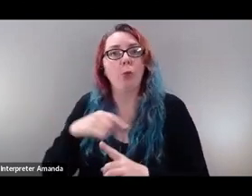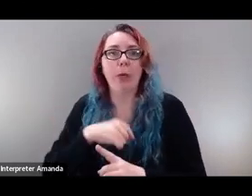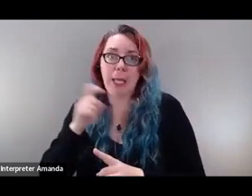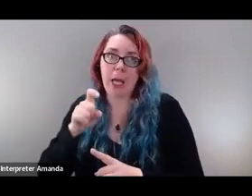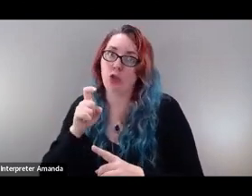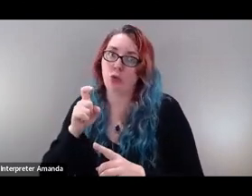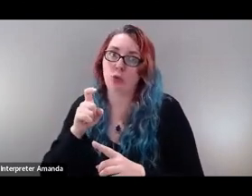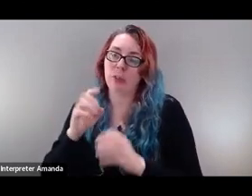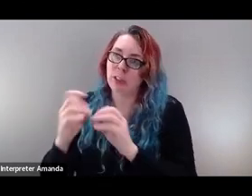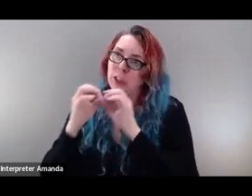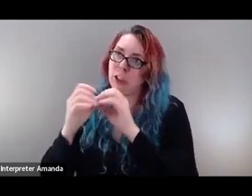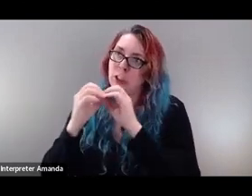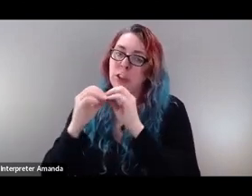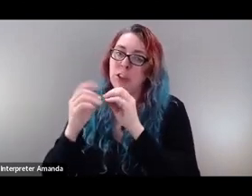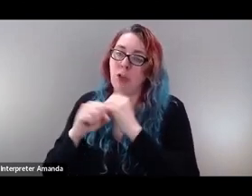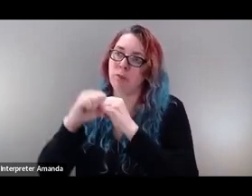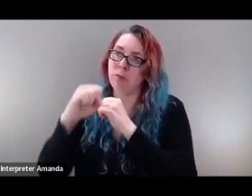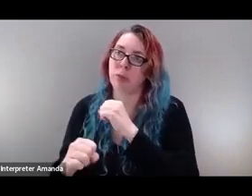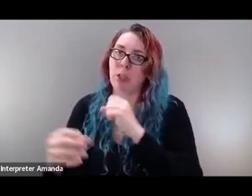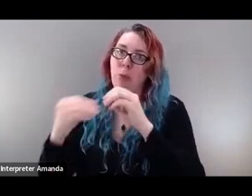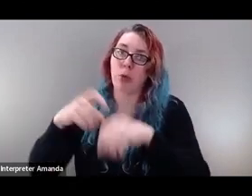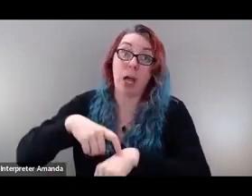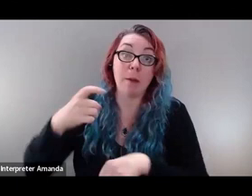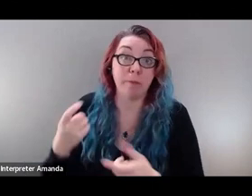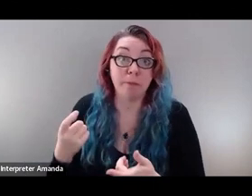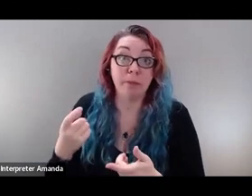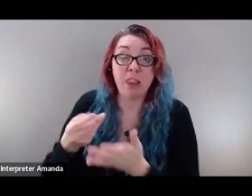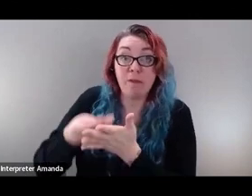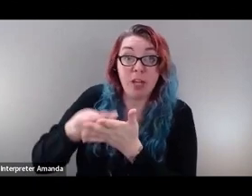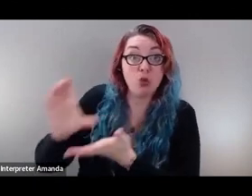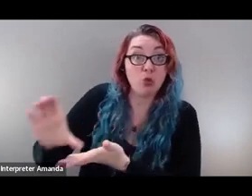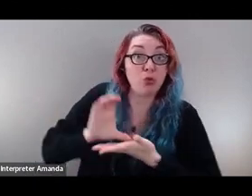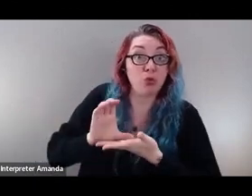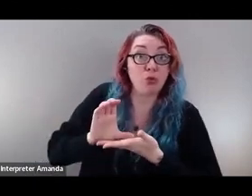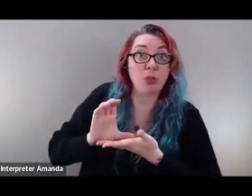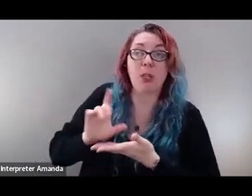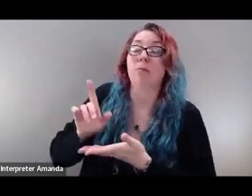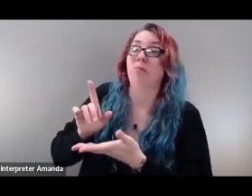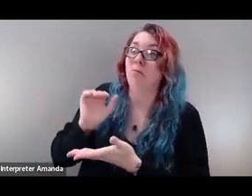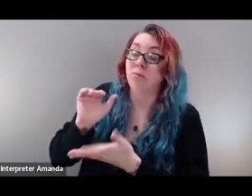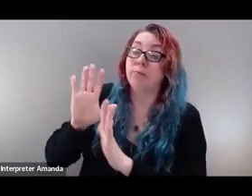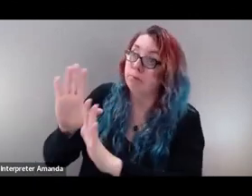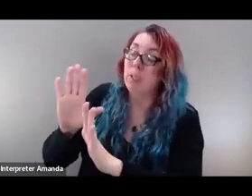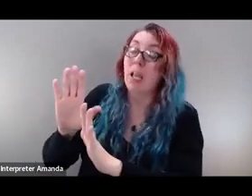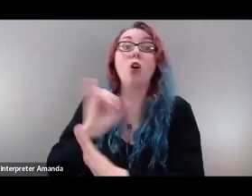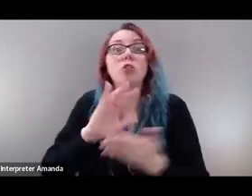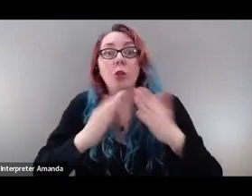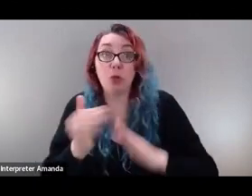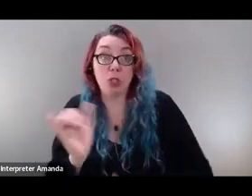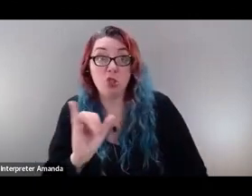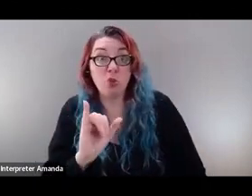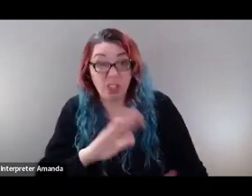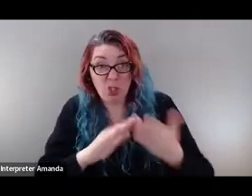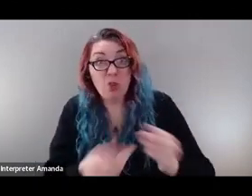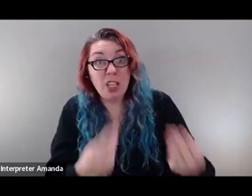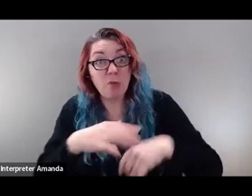back to funders. We had to go back to the community. We even had the community saying, like, why is it taking you so long? And we had all this guilt